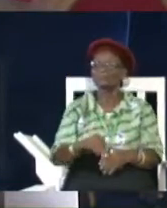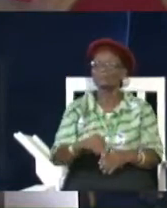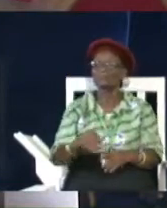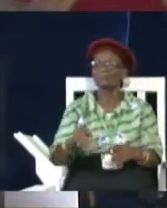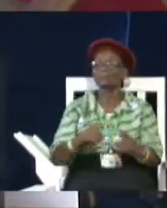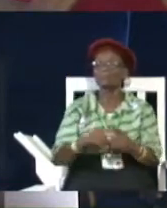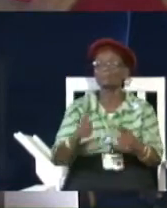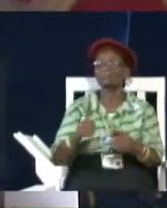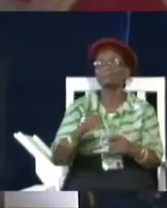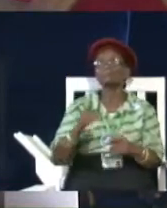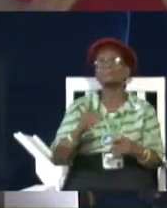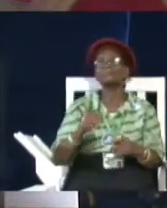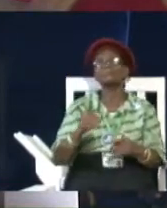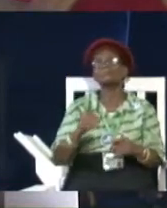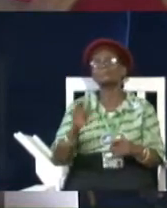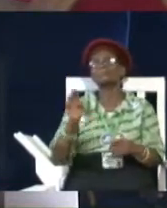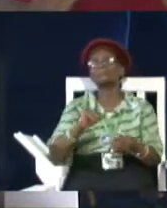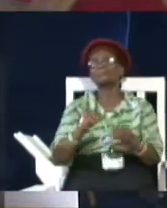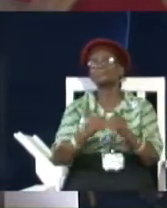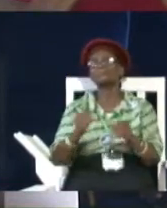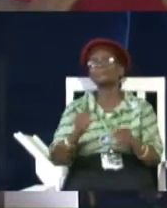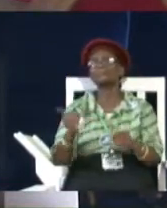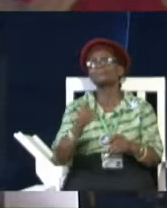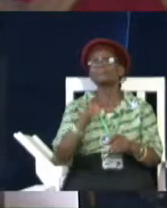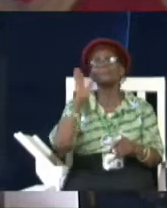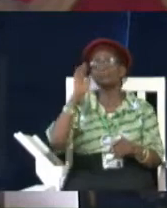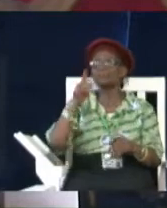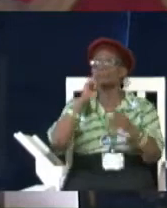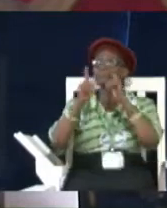face to face with the Most High God and say, Lord,